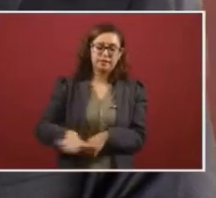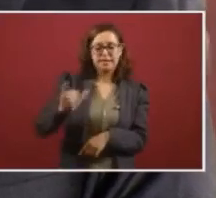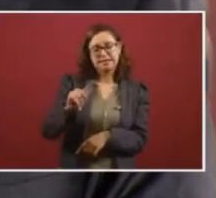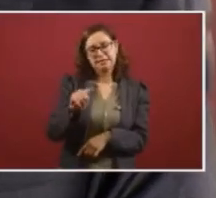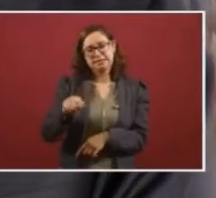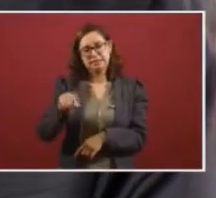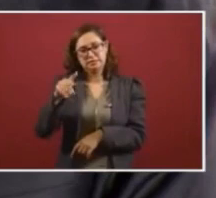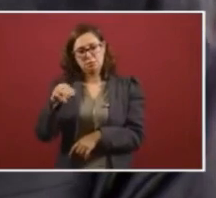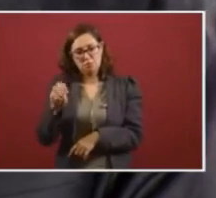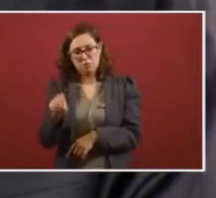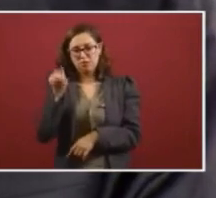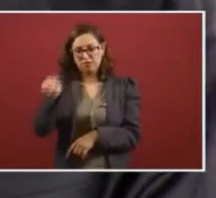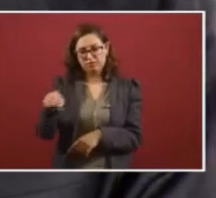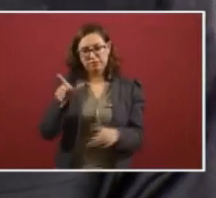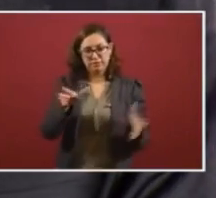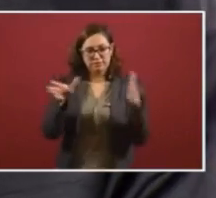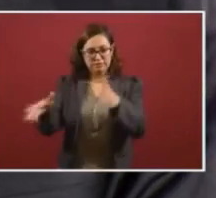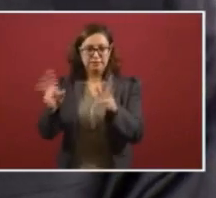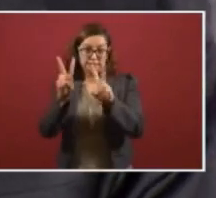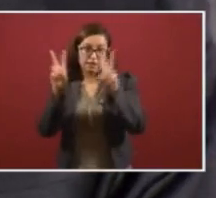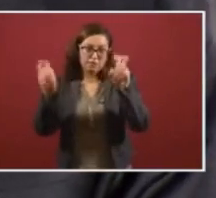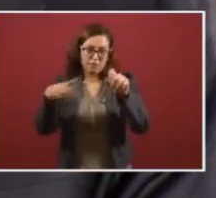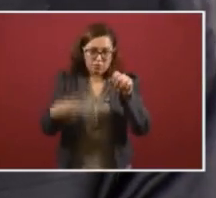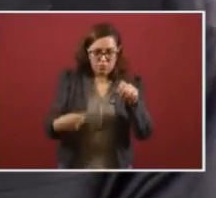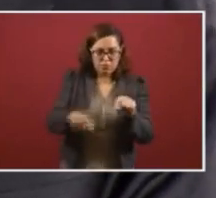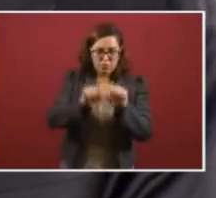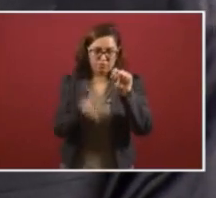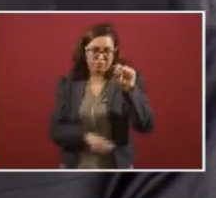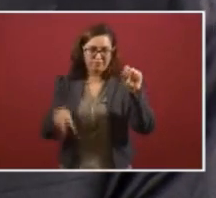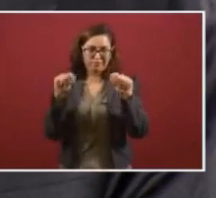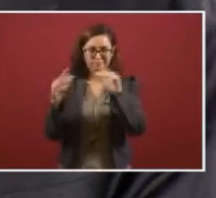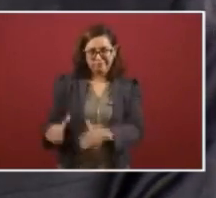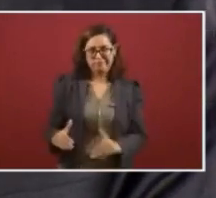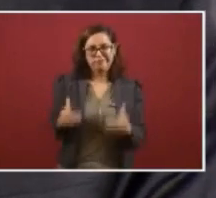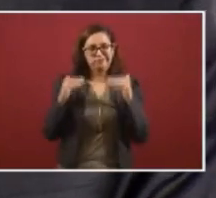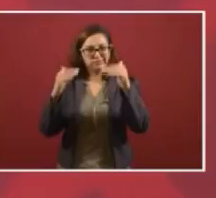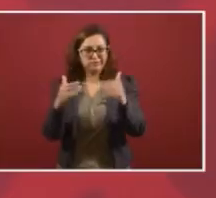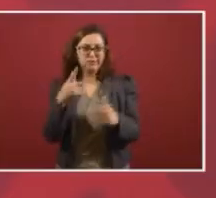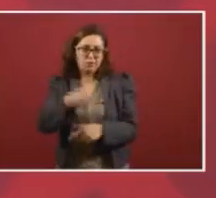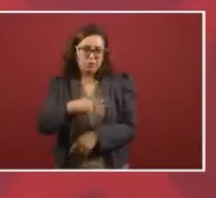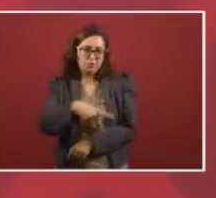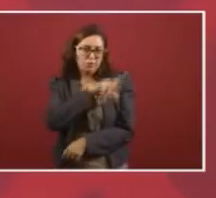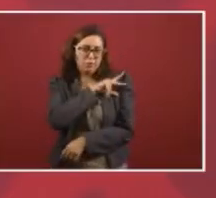the case of Istmo, for